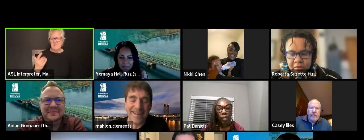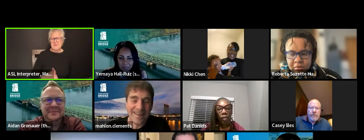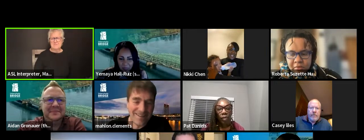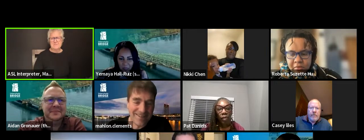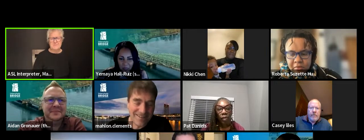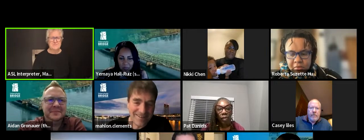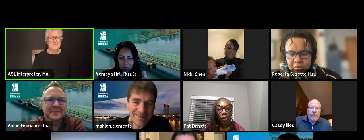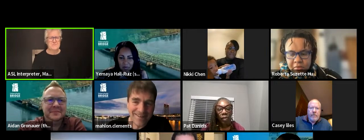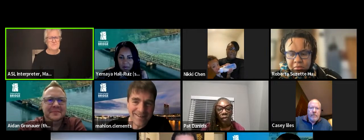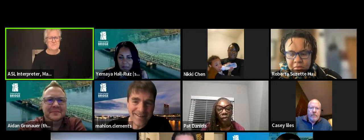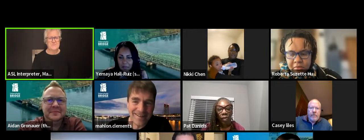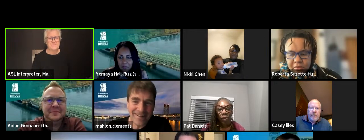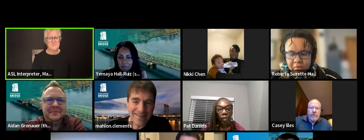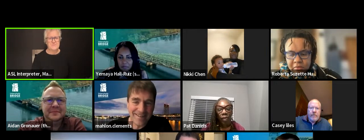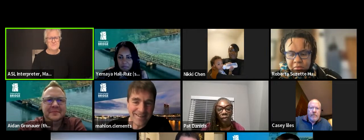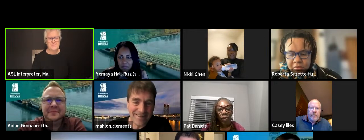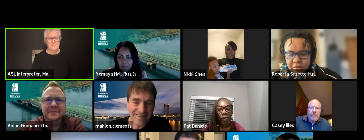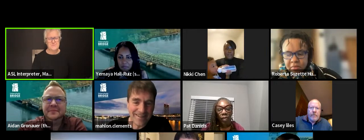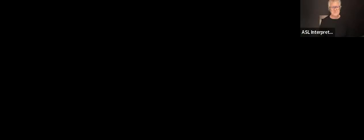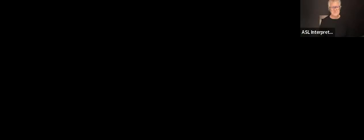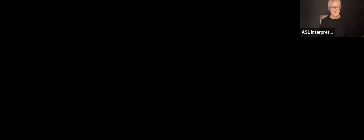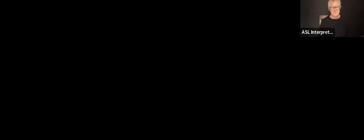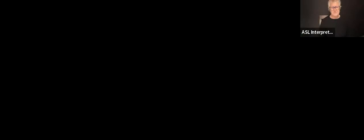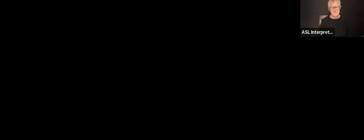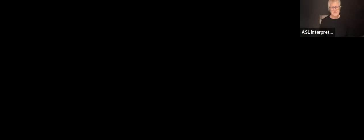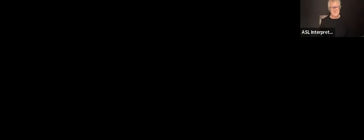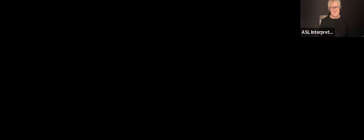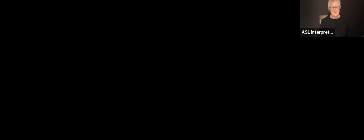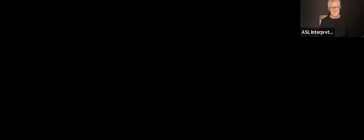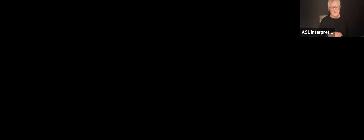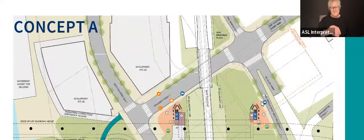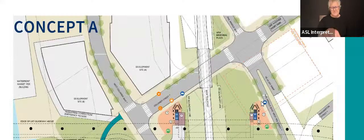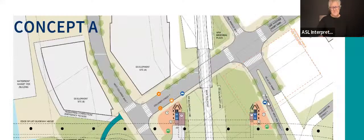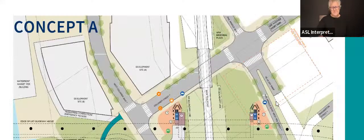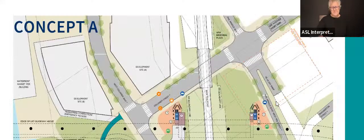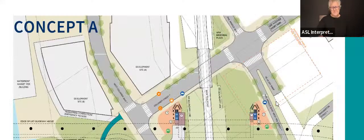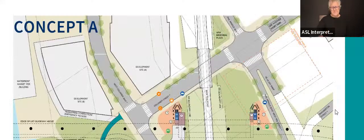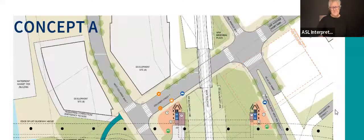can wait.